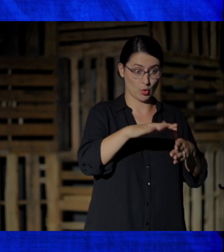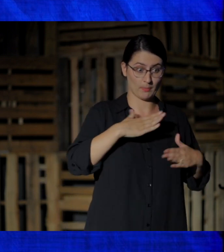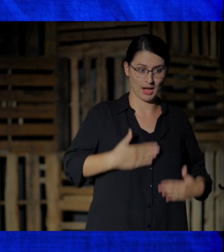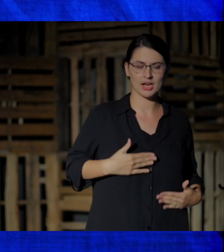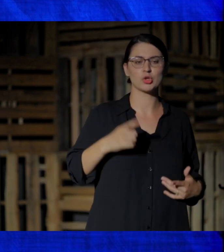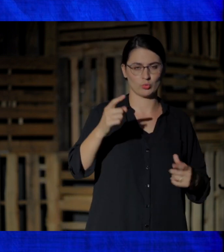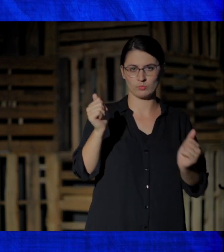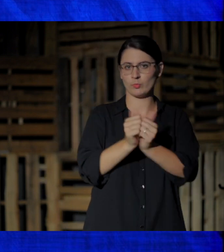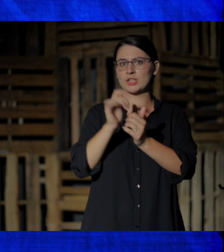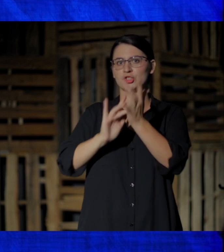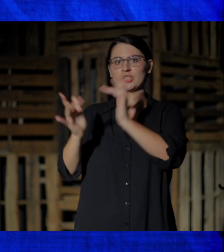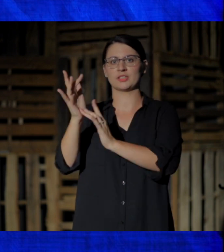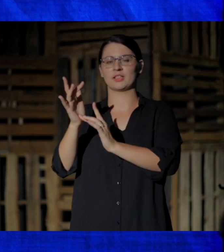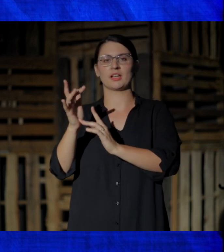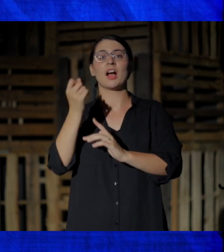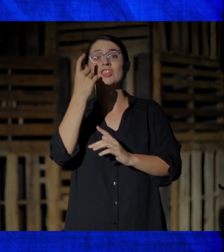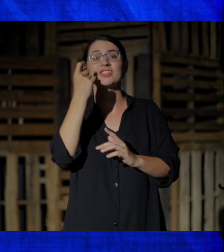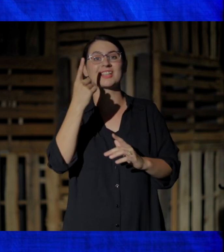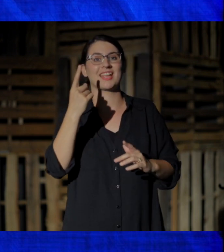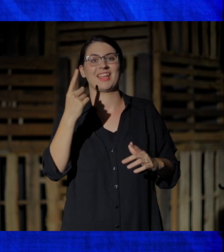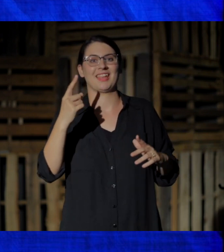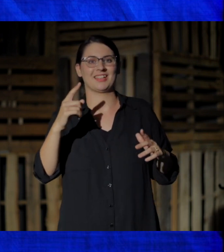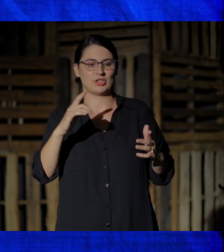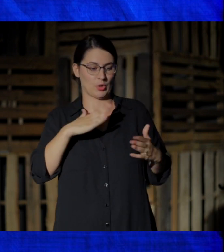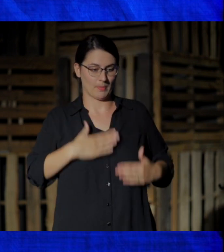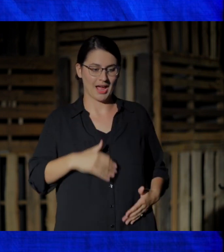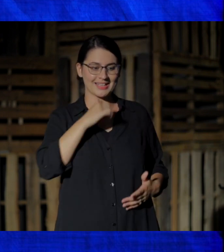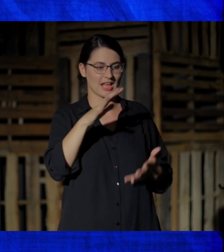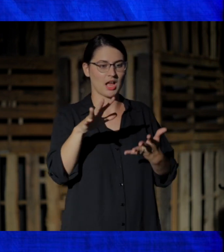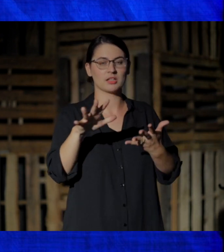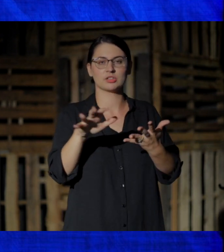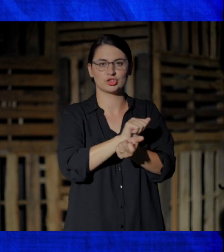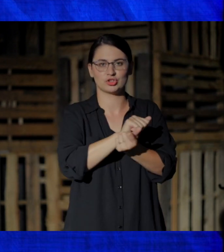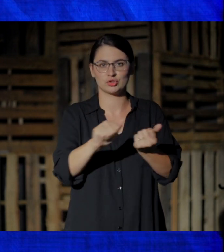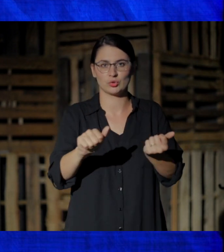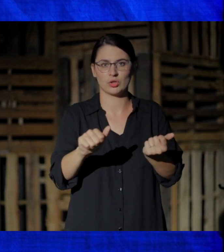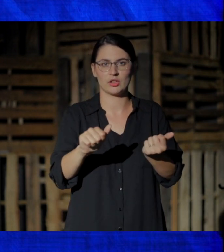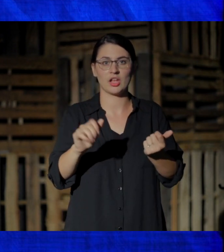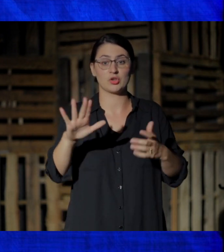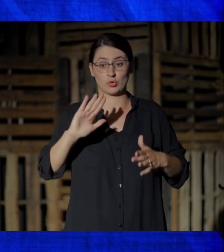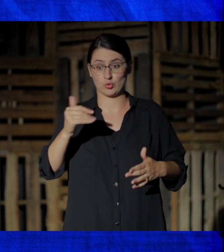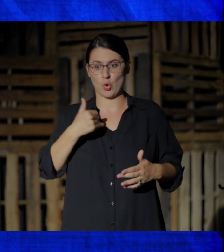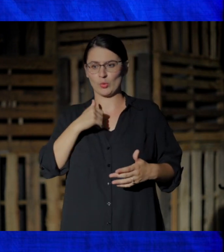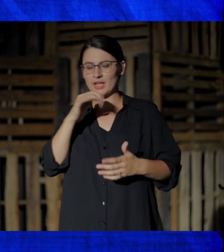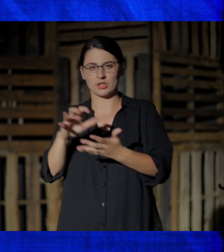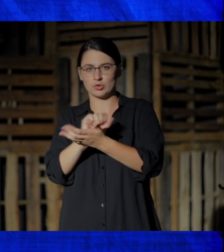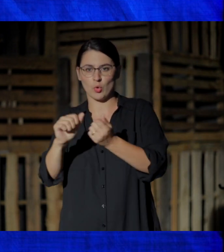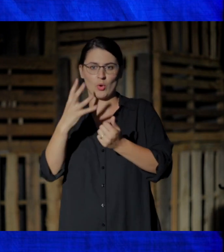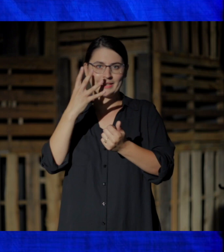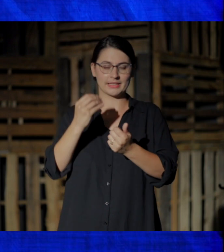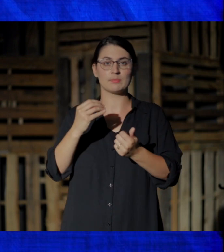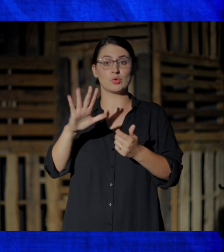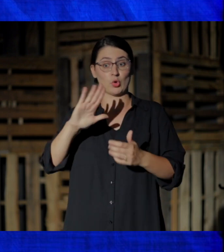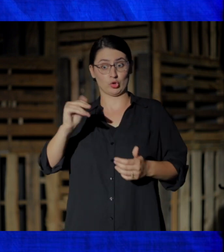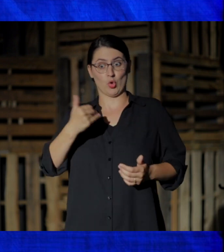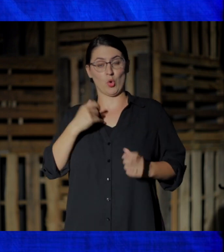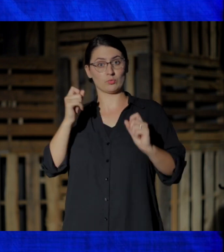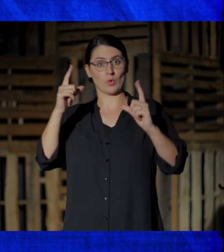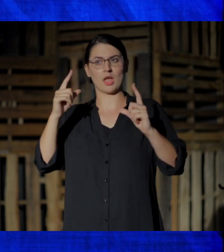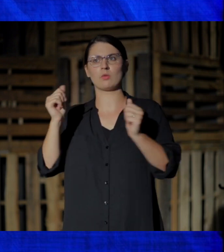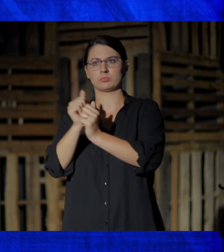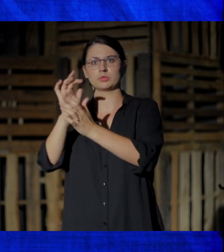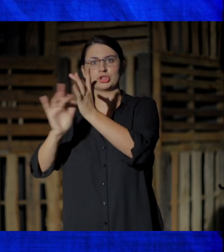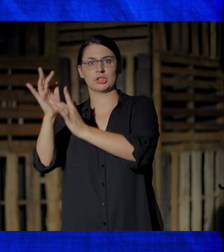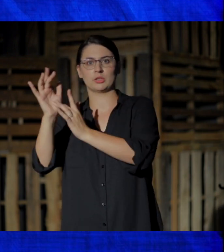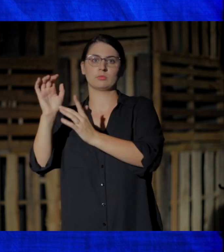gone, it is not eradicated, it's asleep, and it's going to be raised from the dead, as we're going to see here in this passage. But he says, I don't want you to be uninformed.